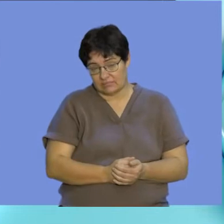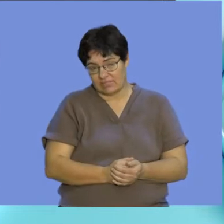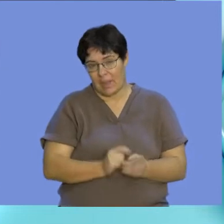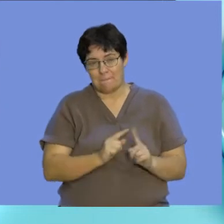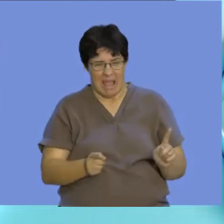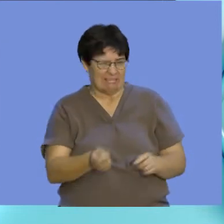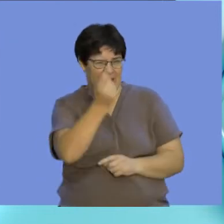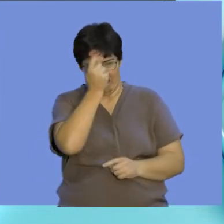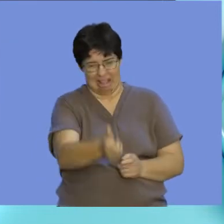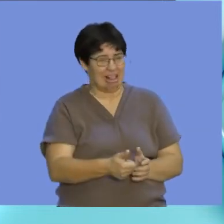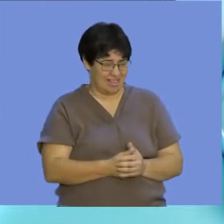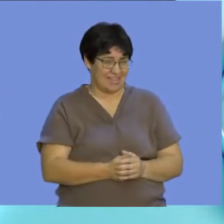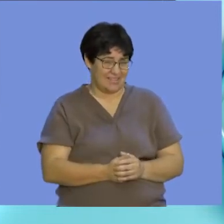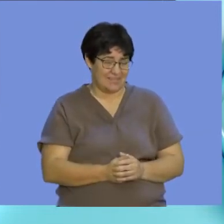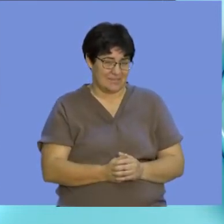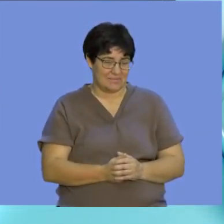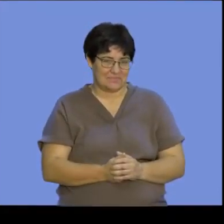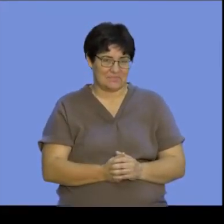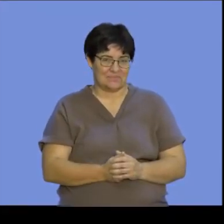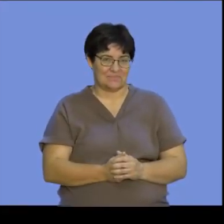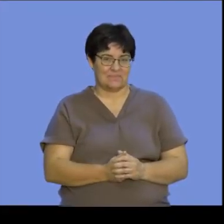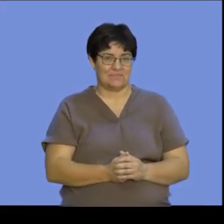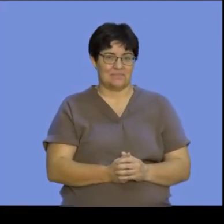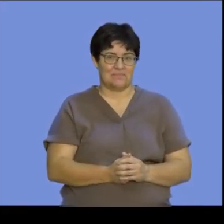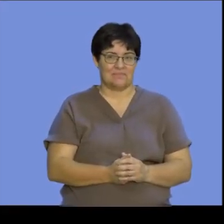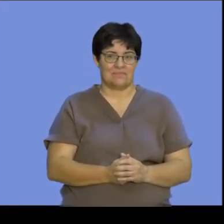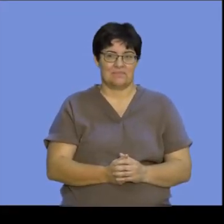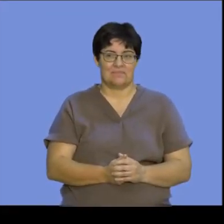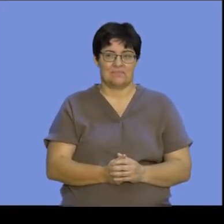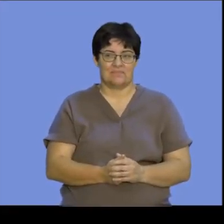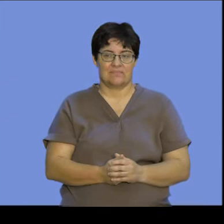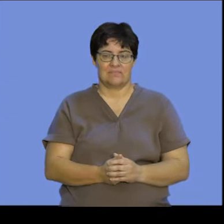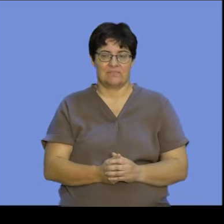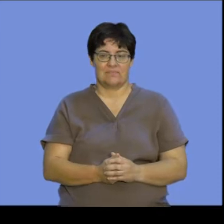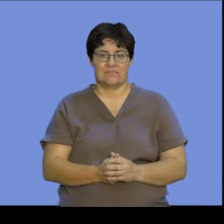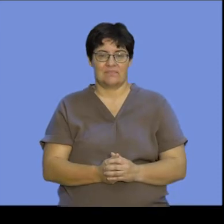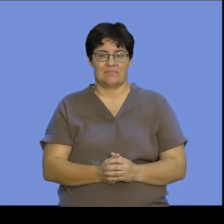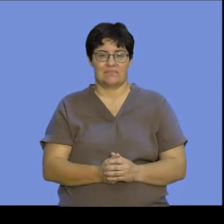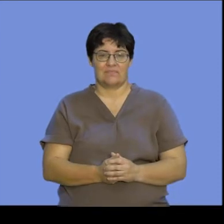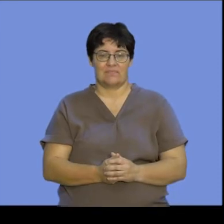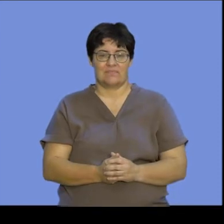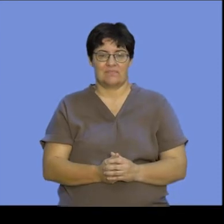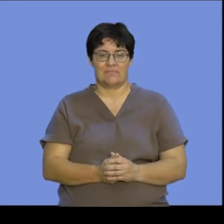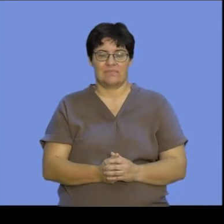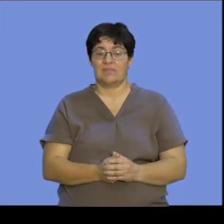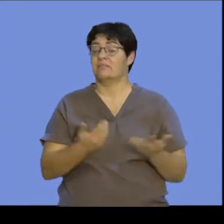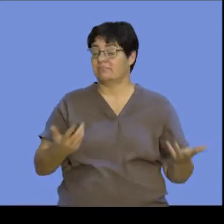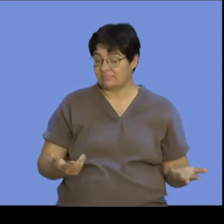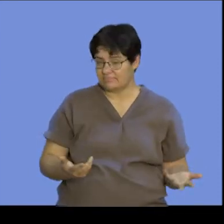rare. It's very, very rare. All right, so that gets us to